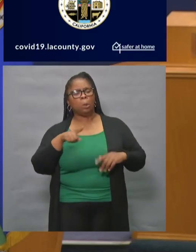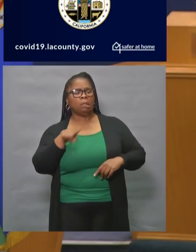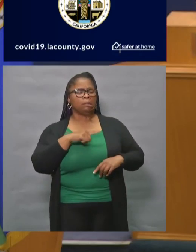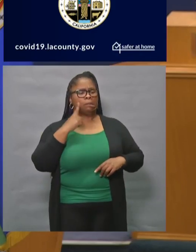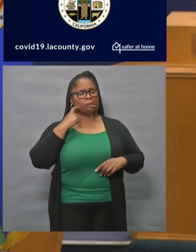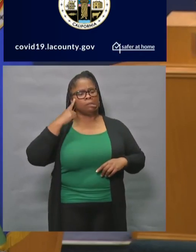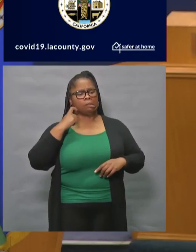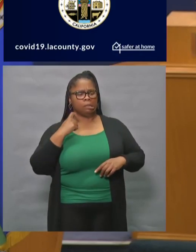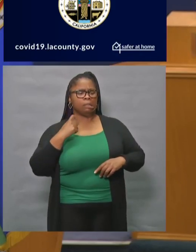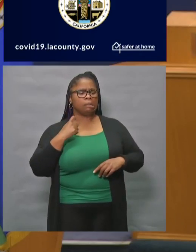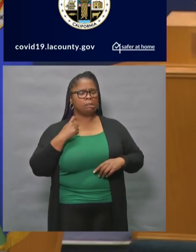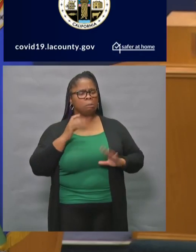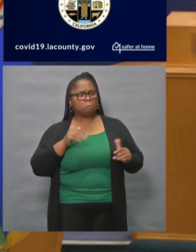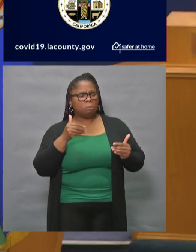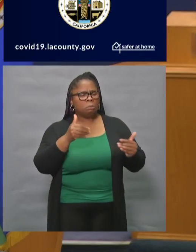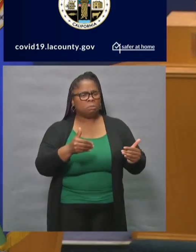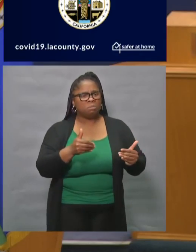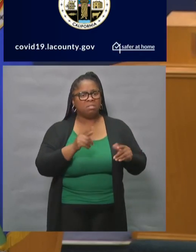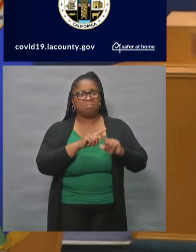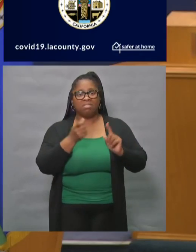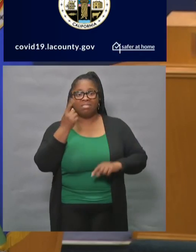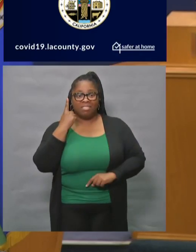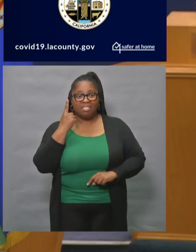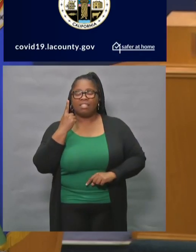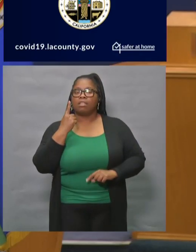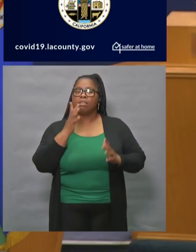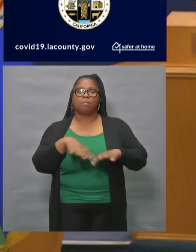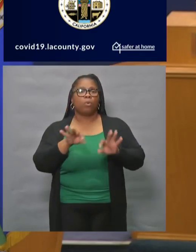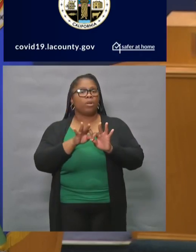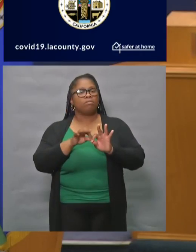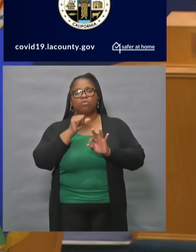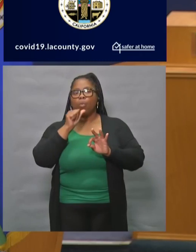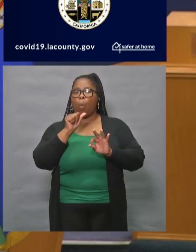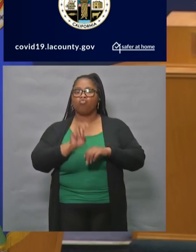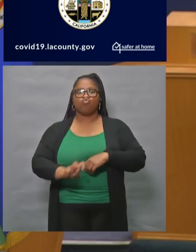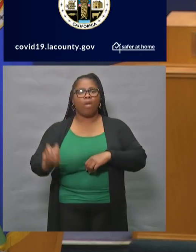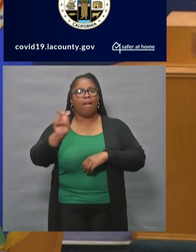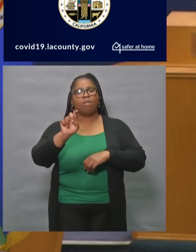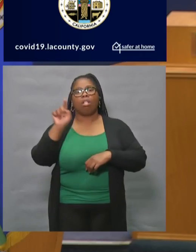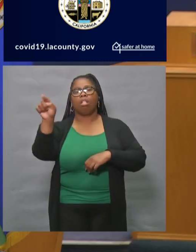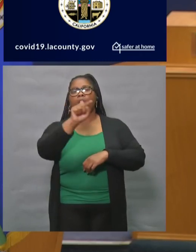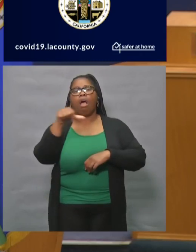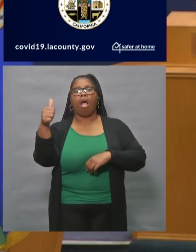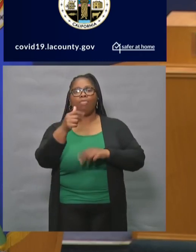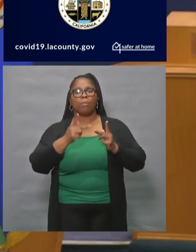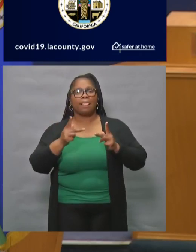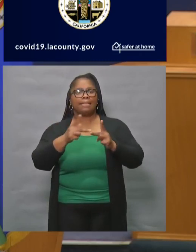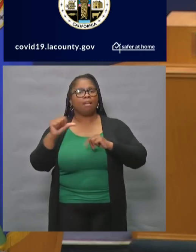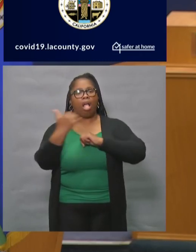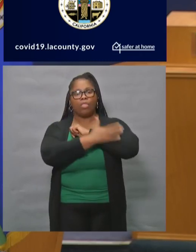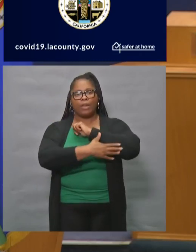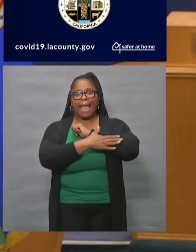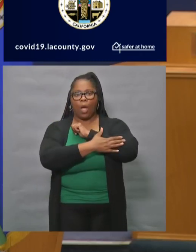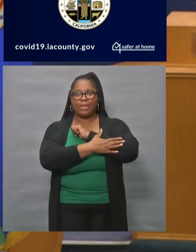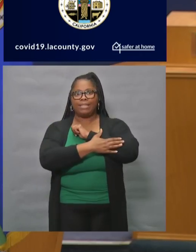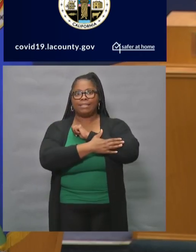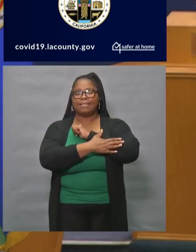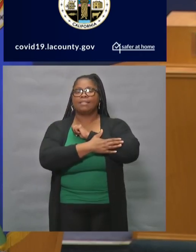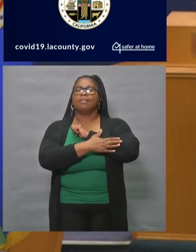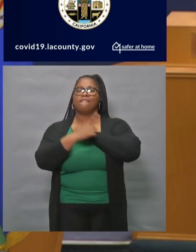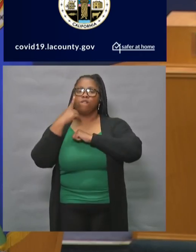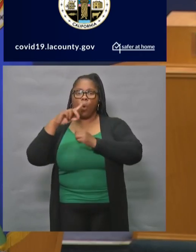really reflects not having people traveling to other counties so that they can, in fact, congregate in